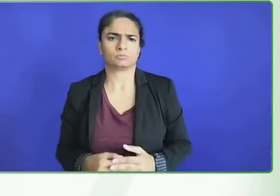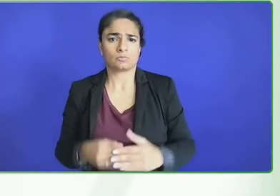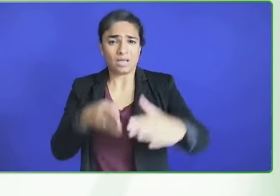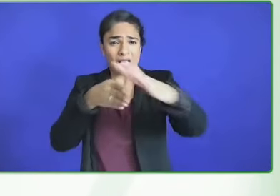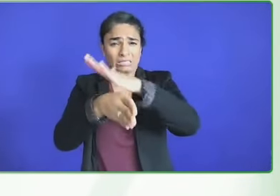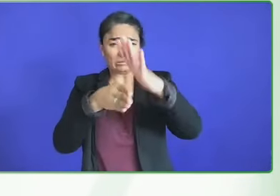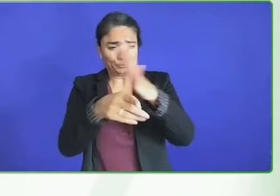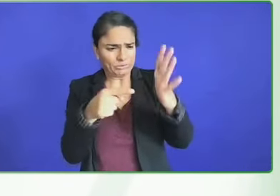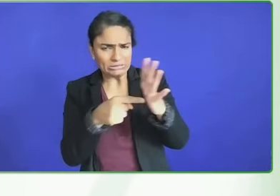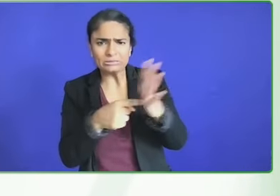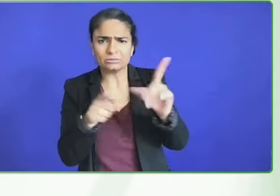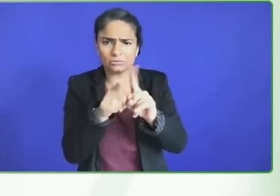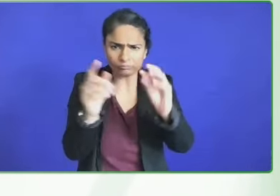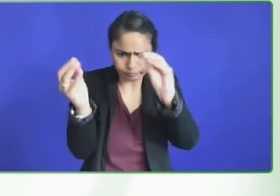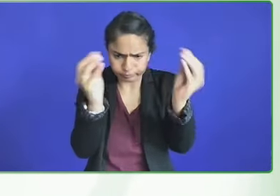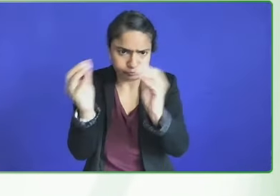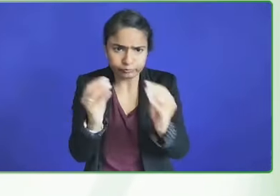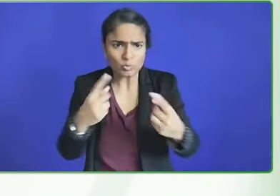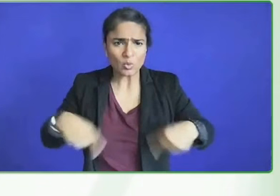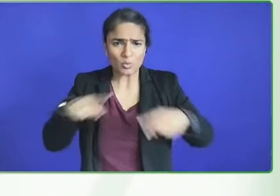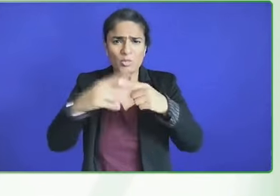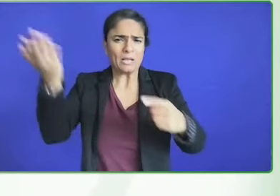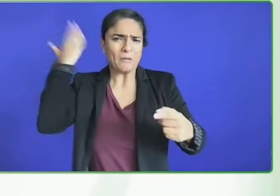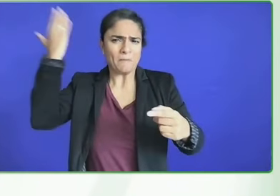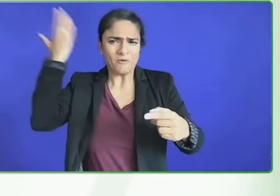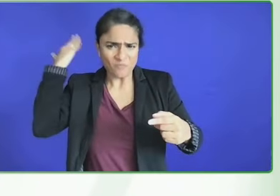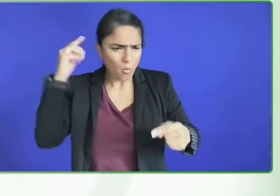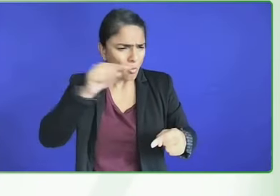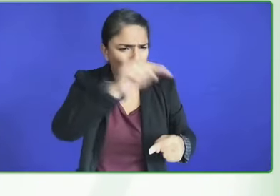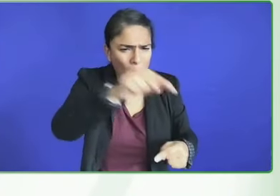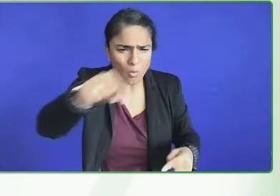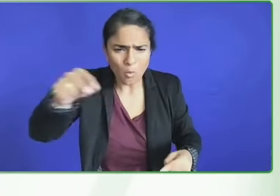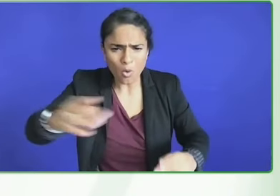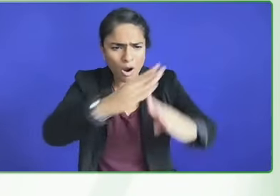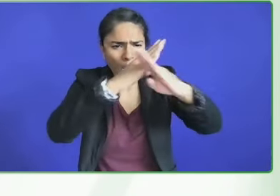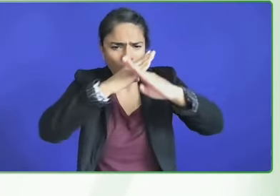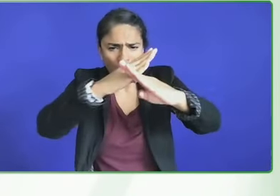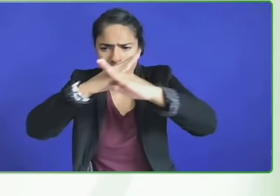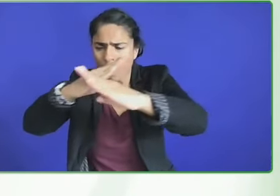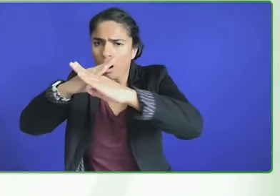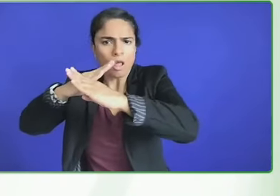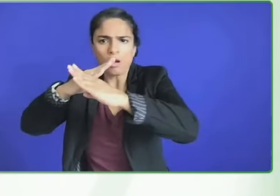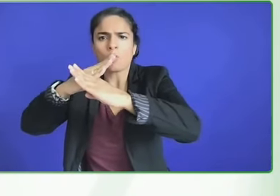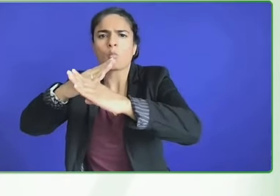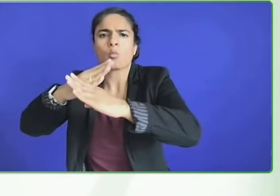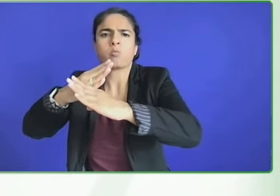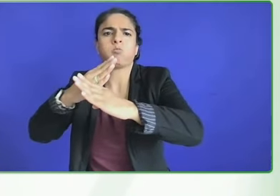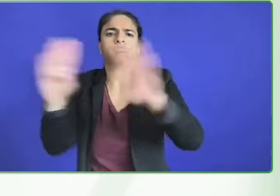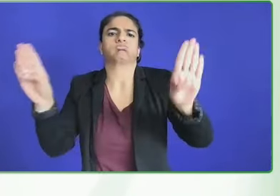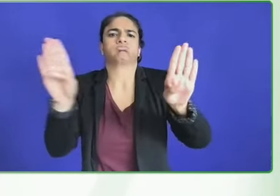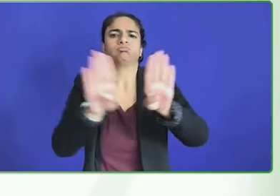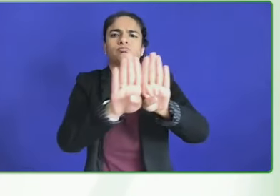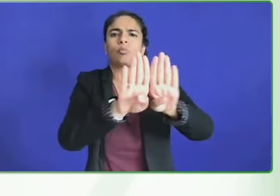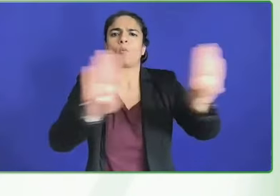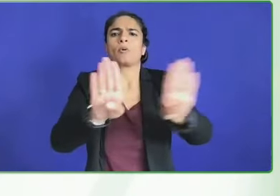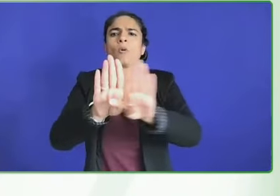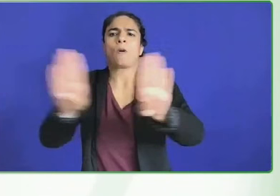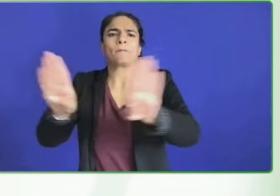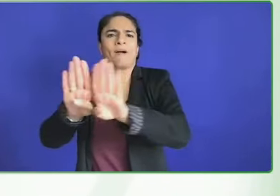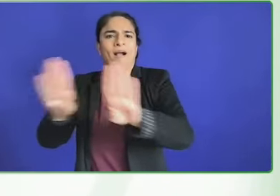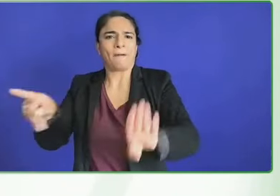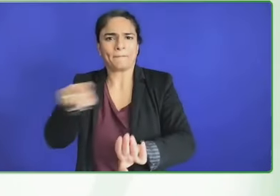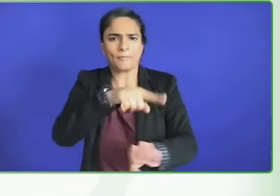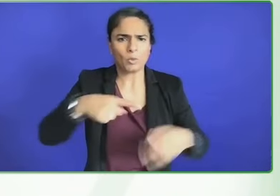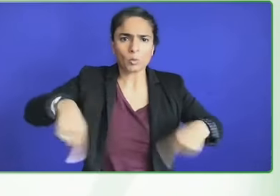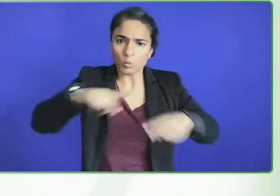measures. Only when achieving that joint effort of accessibility and reasonable accommodation will we be able to